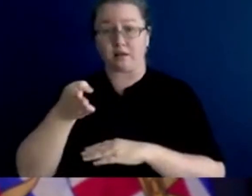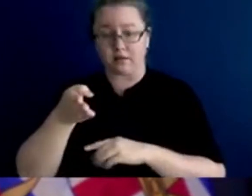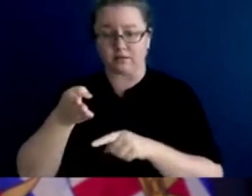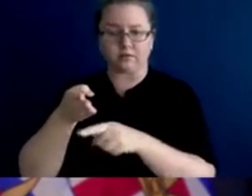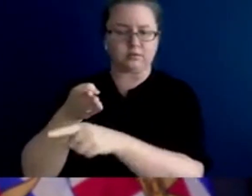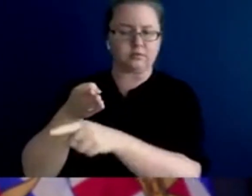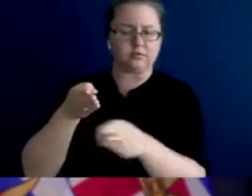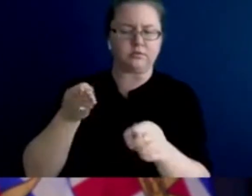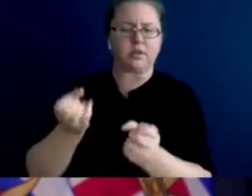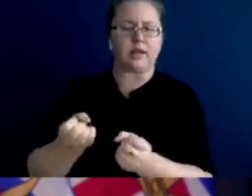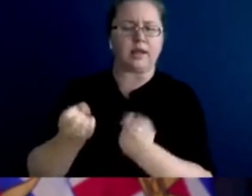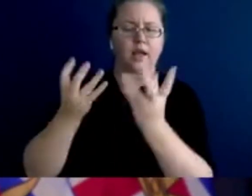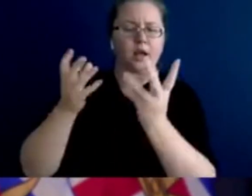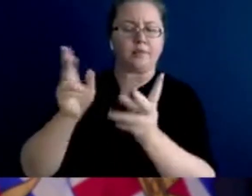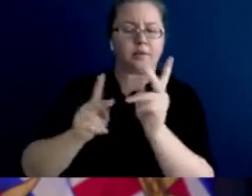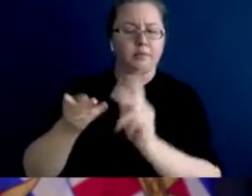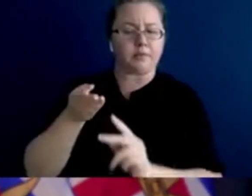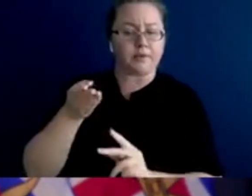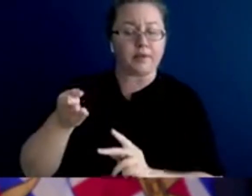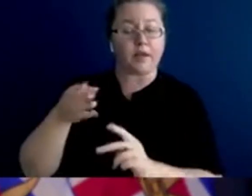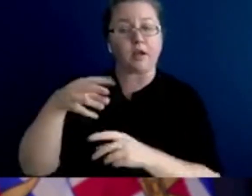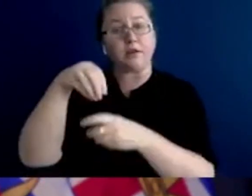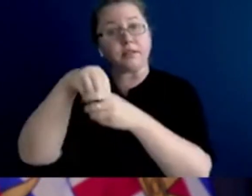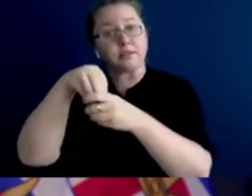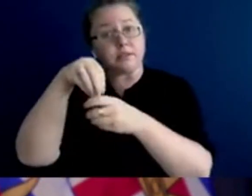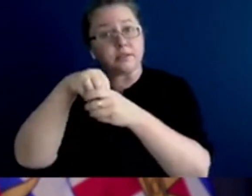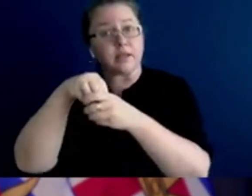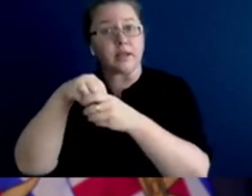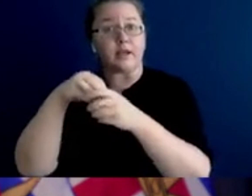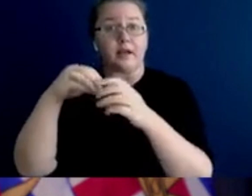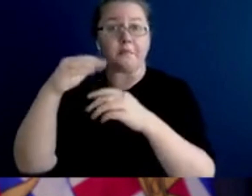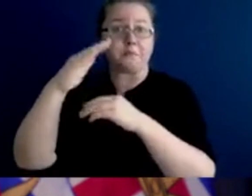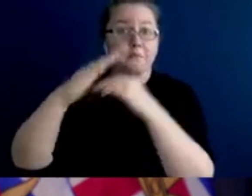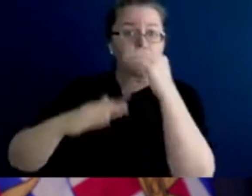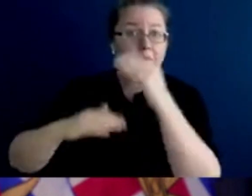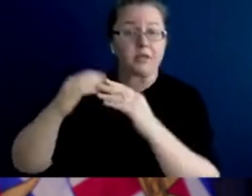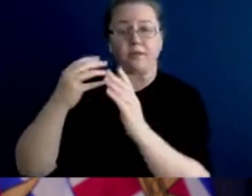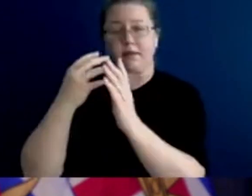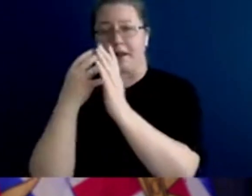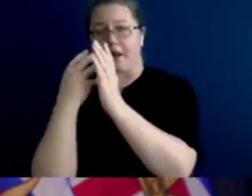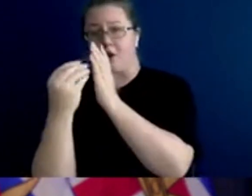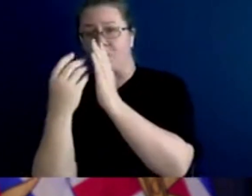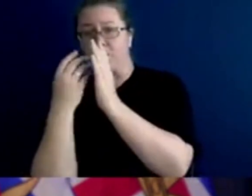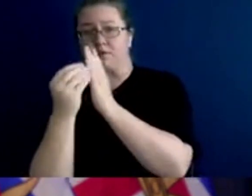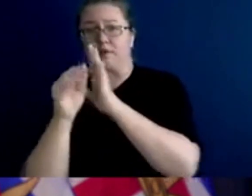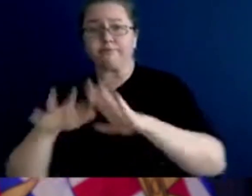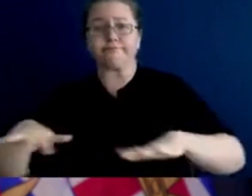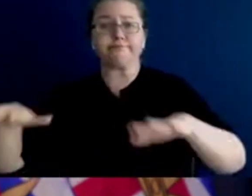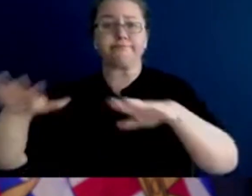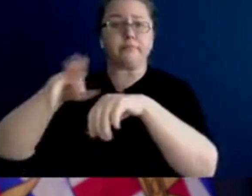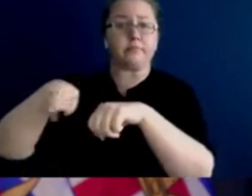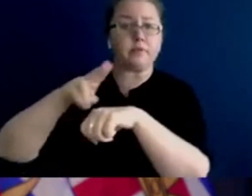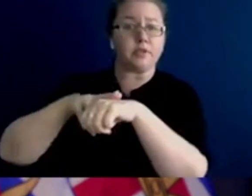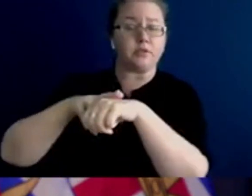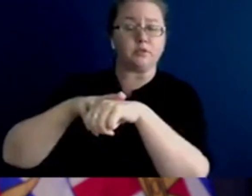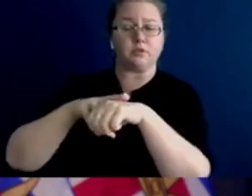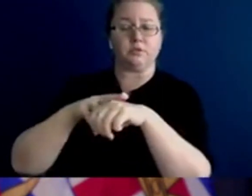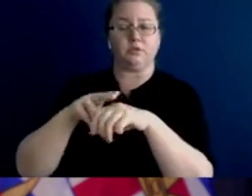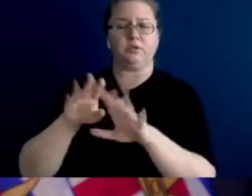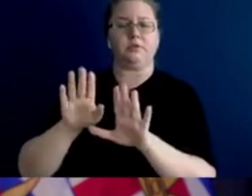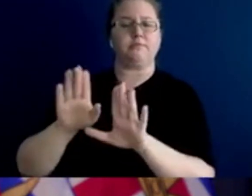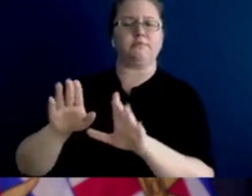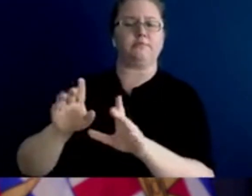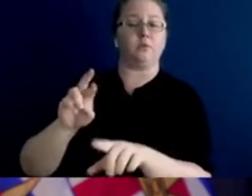of protection every day. A starting point for all of us is to remember that the more people we see, the higher our risk will